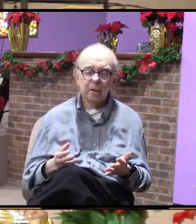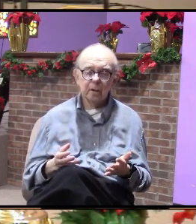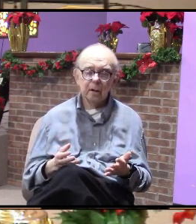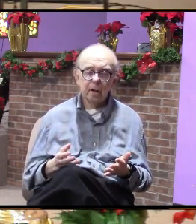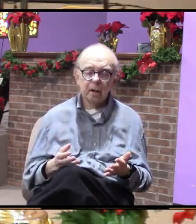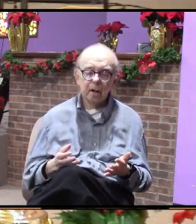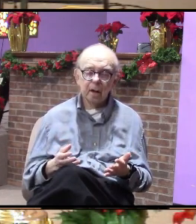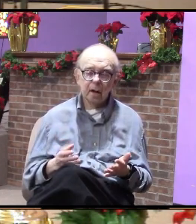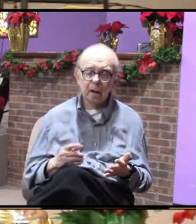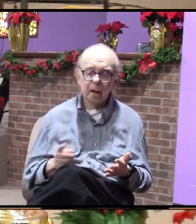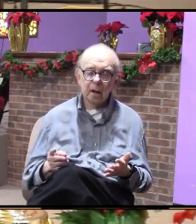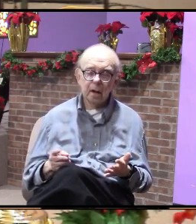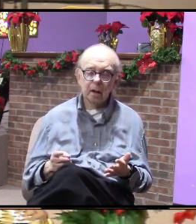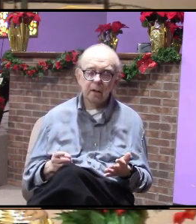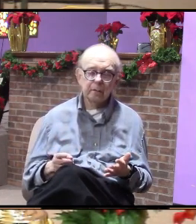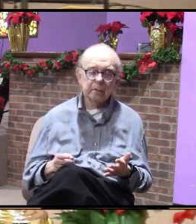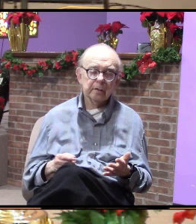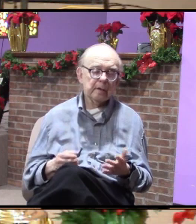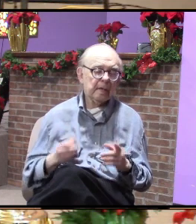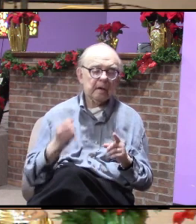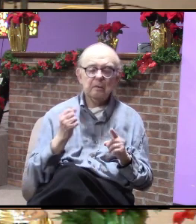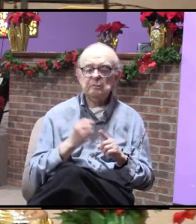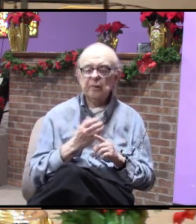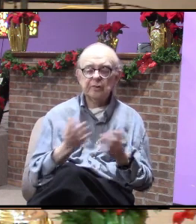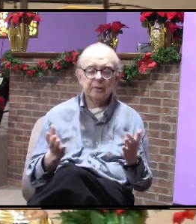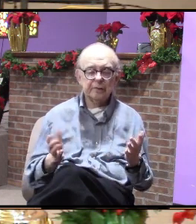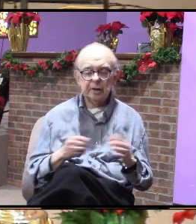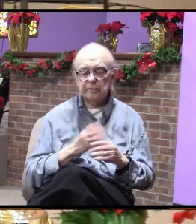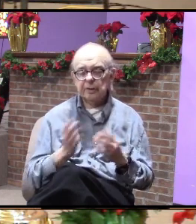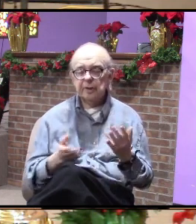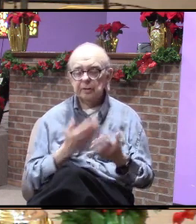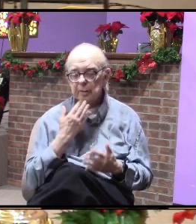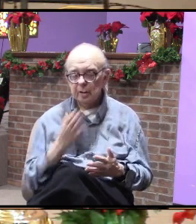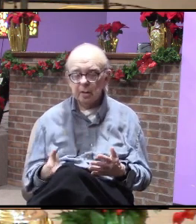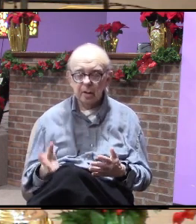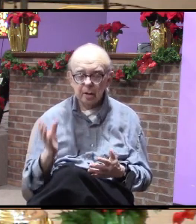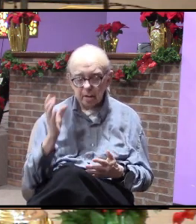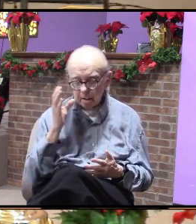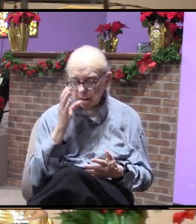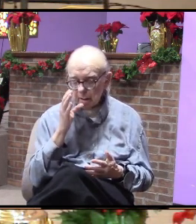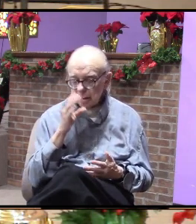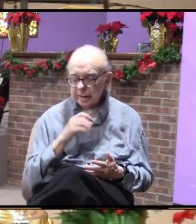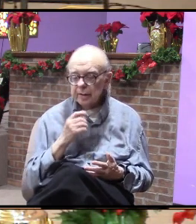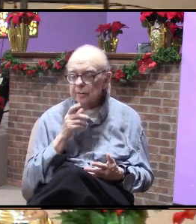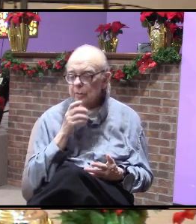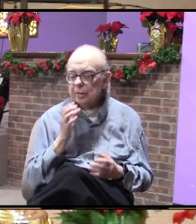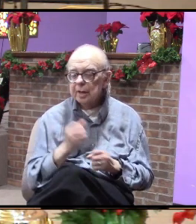They bust the mailbox, or they do this, or they do that. Guess who gets arrested?